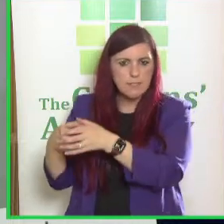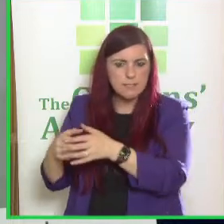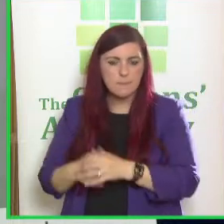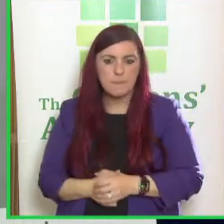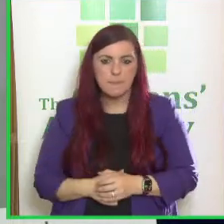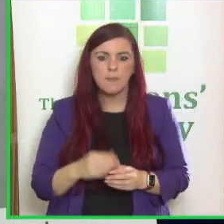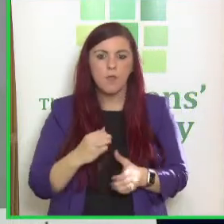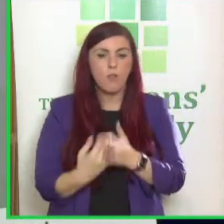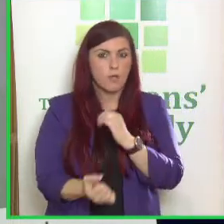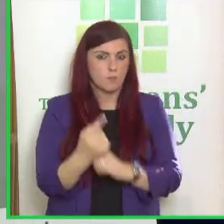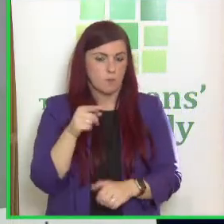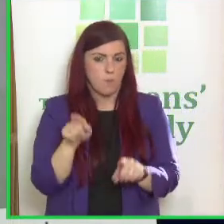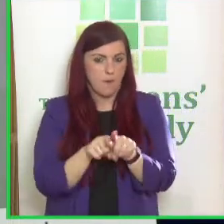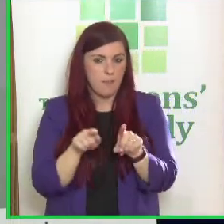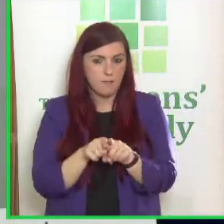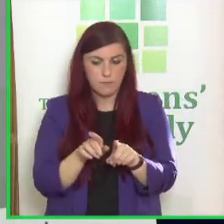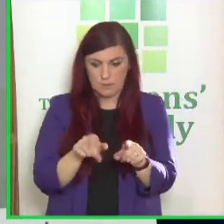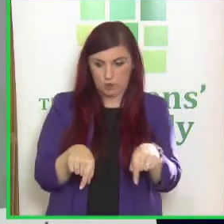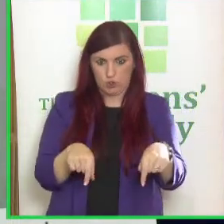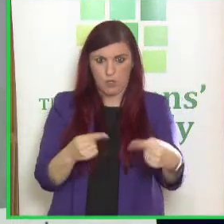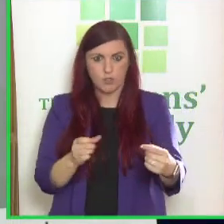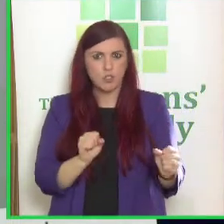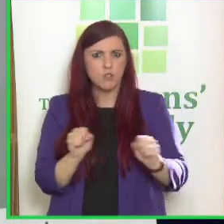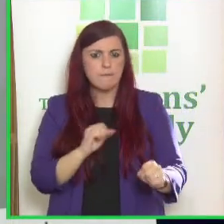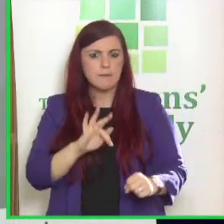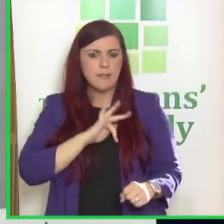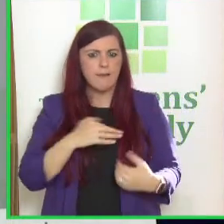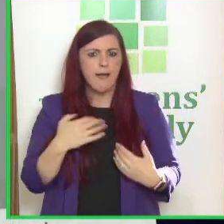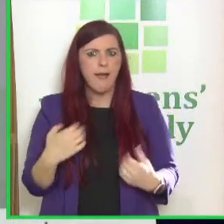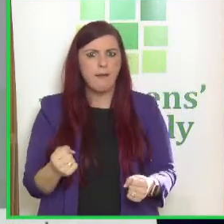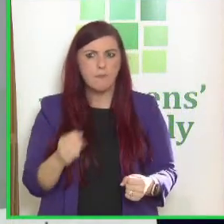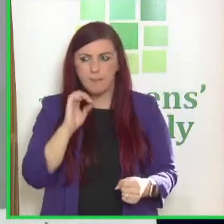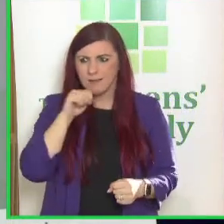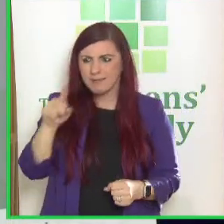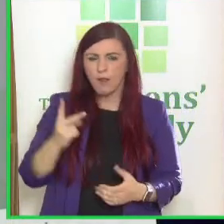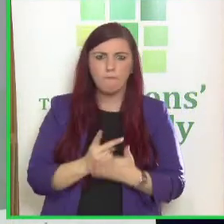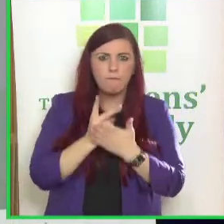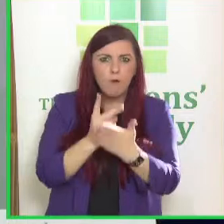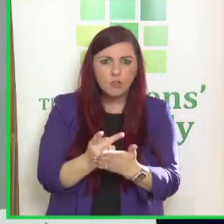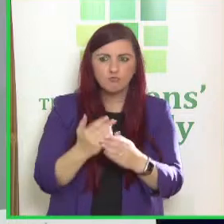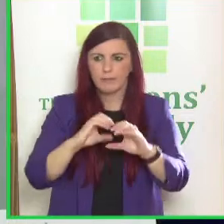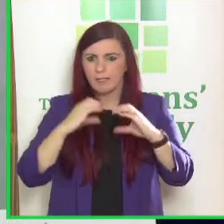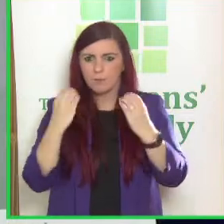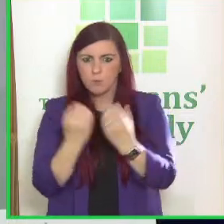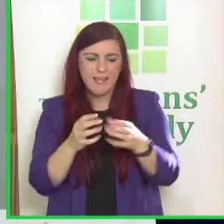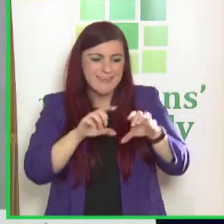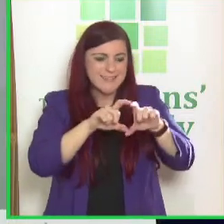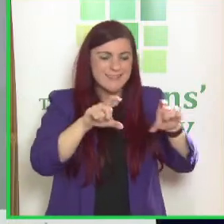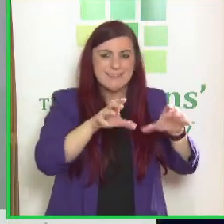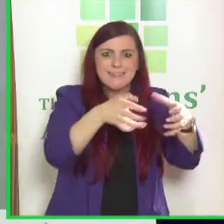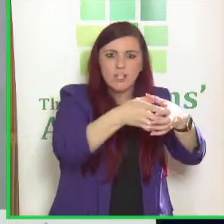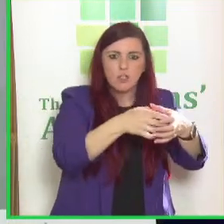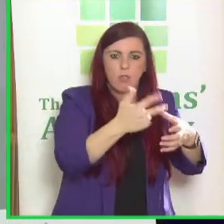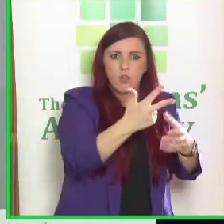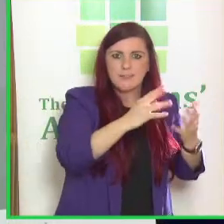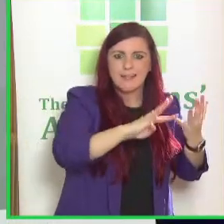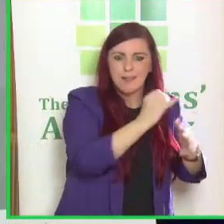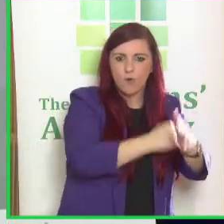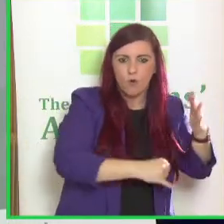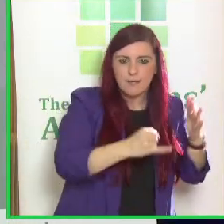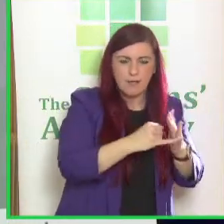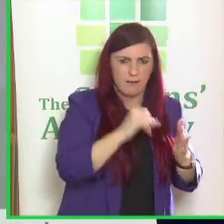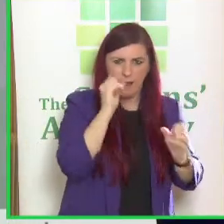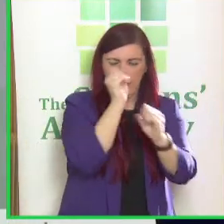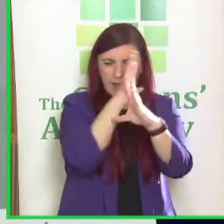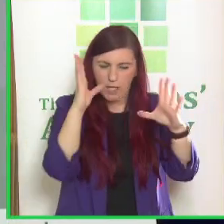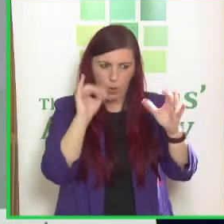we experienced was the challenges and dilemmas for the voluntary community organisations, Section 39 organisations, not being clear on the